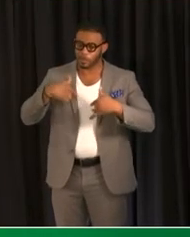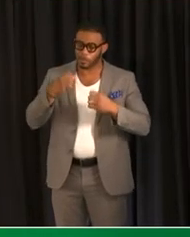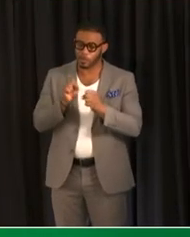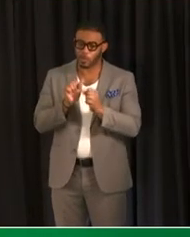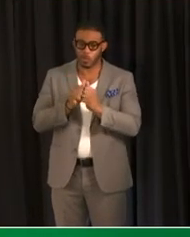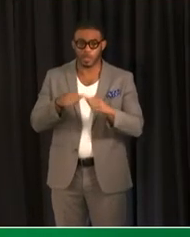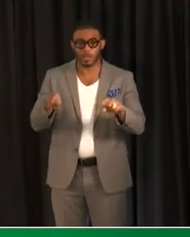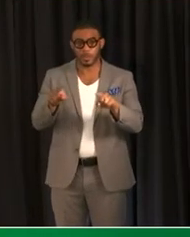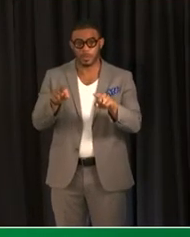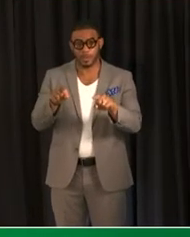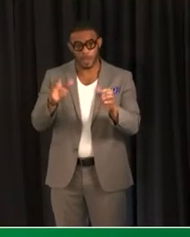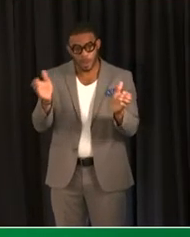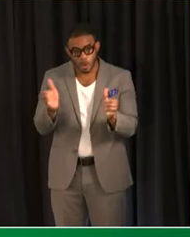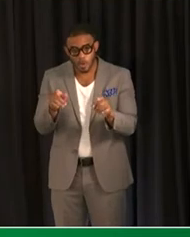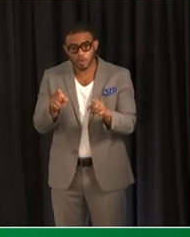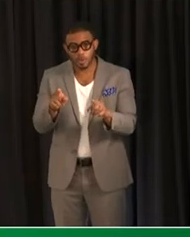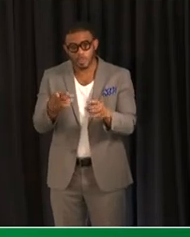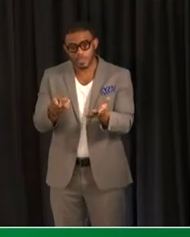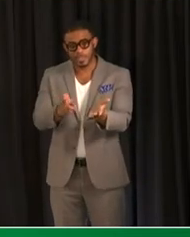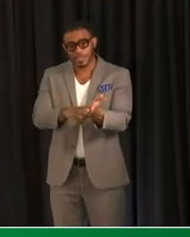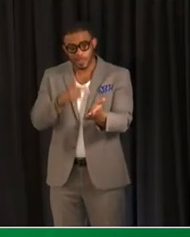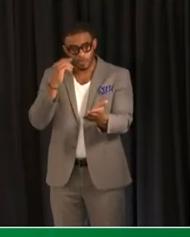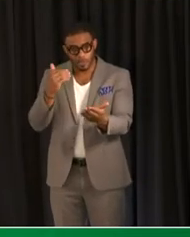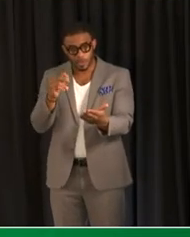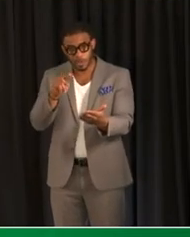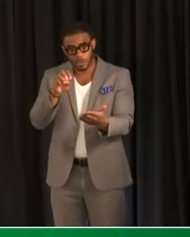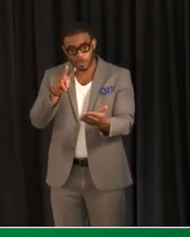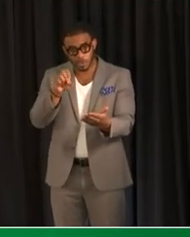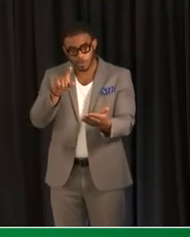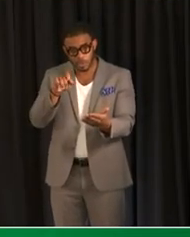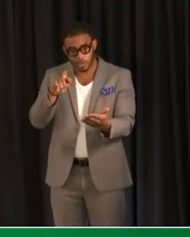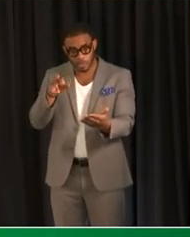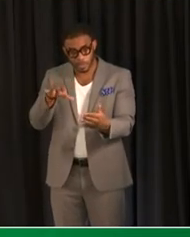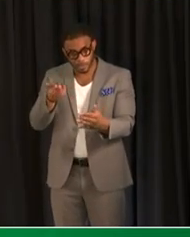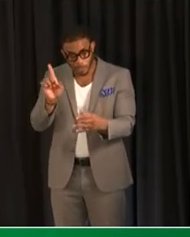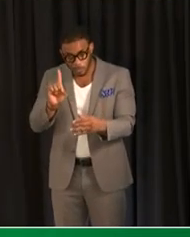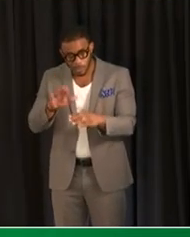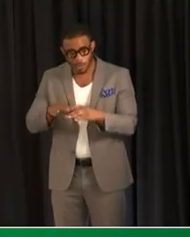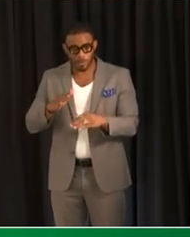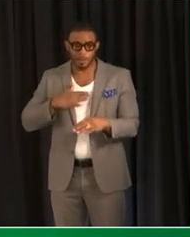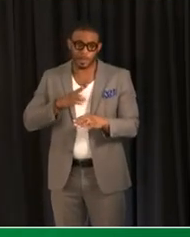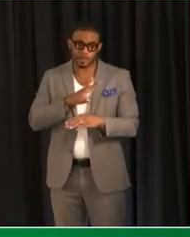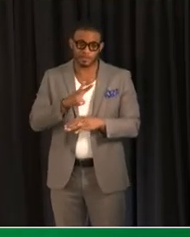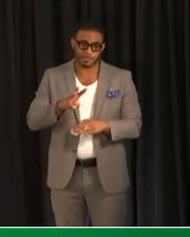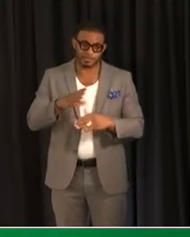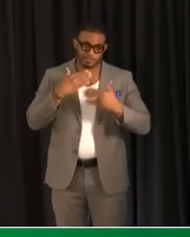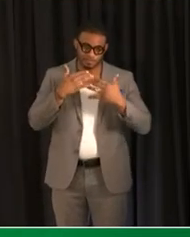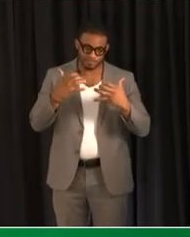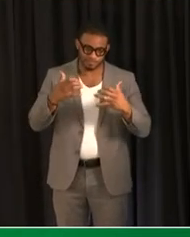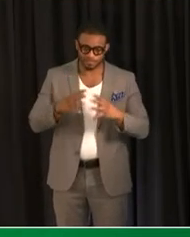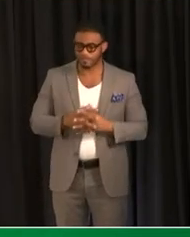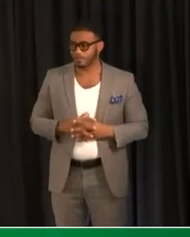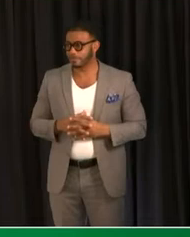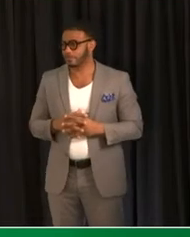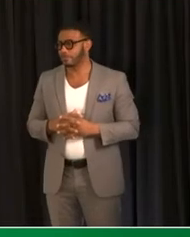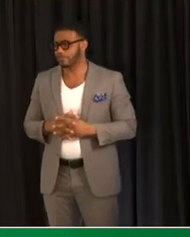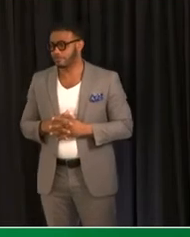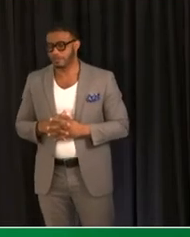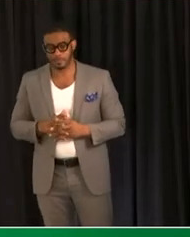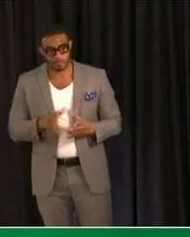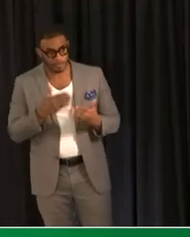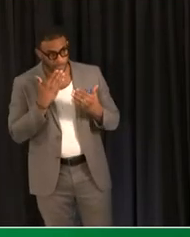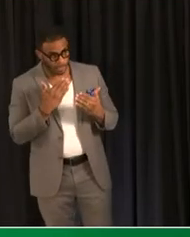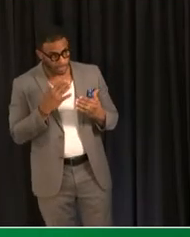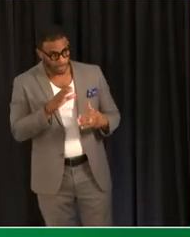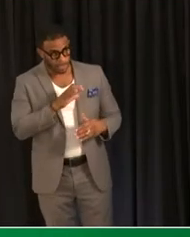been great to work with you all, and encourage you to sign up for our newsletter, which can be found on my last slide. Thanks so much.